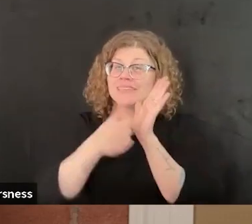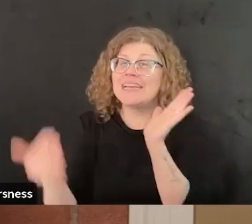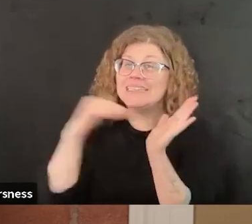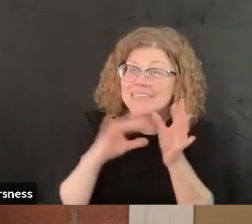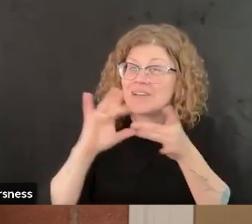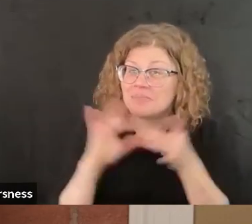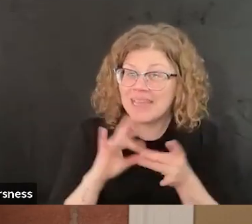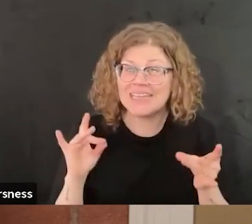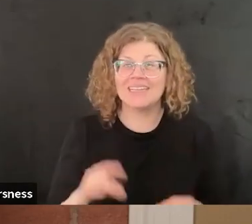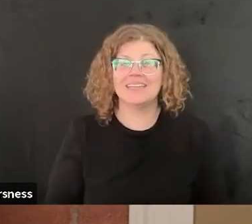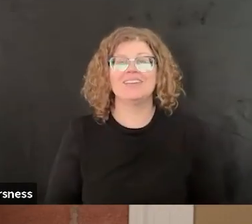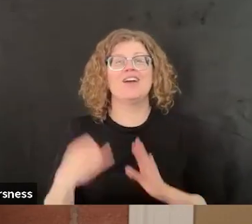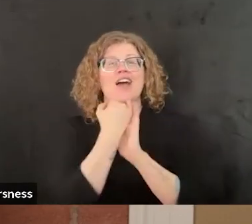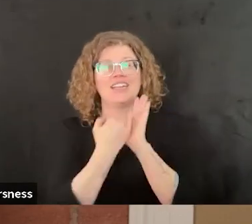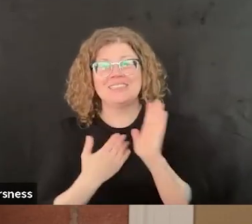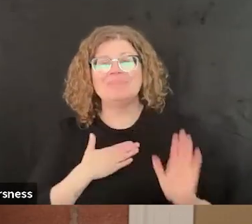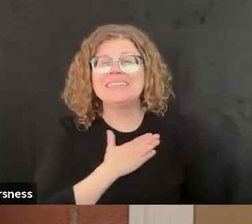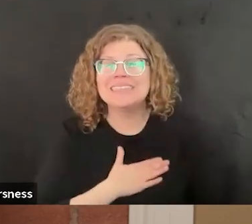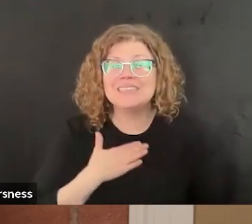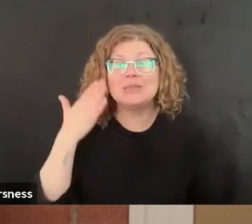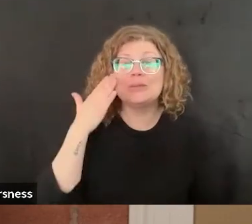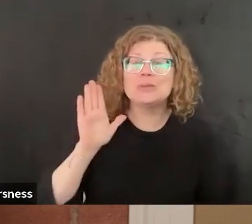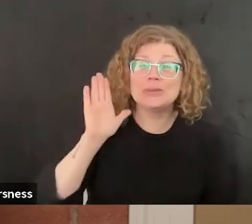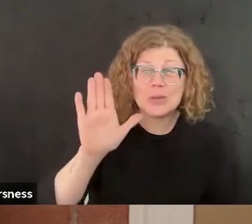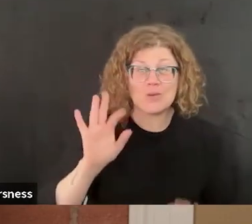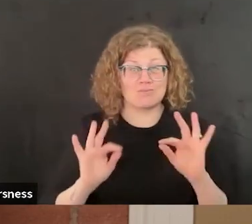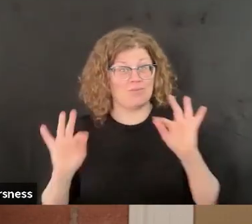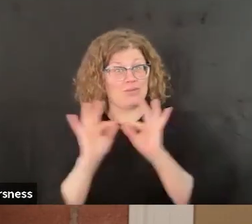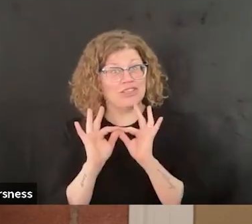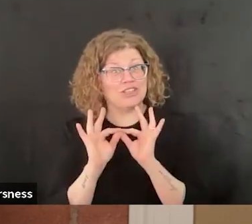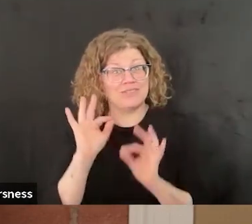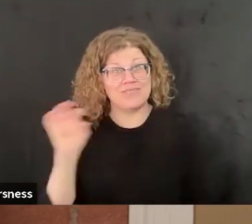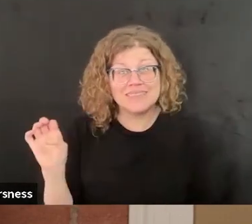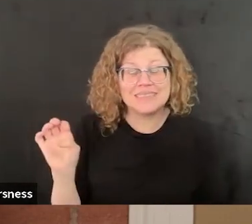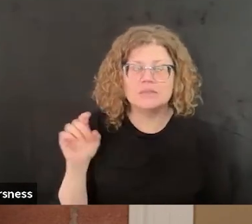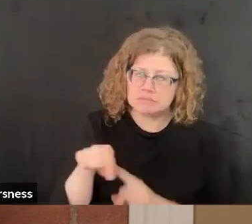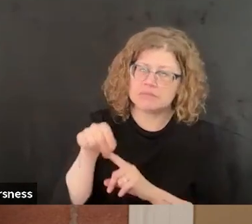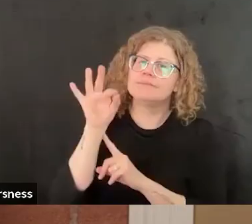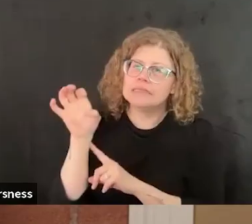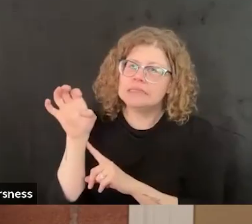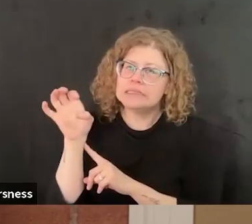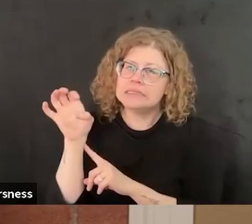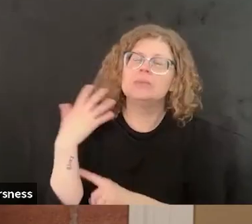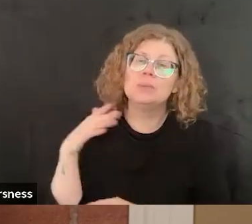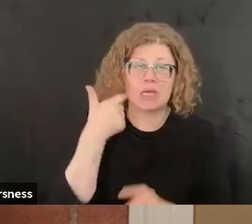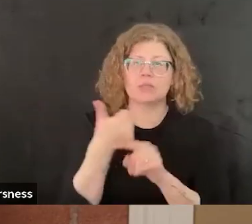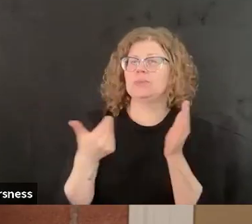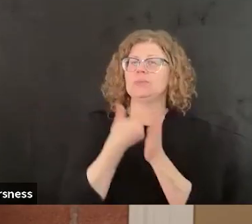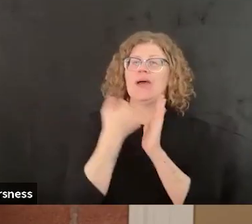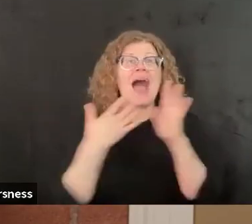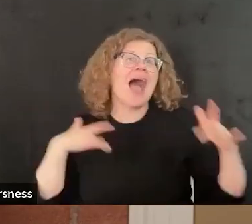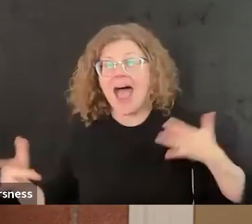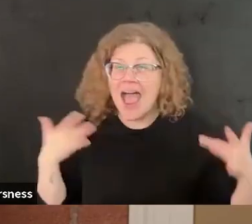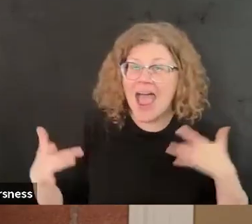And I just want to reiterate, artists, know your worth. A lot of times, particularly with emerging artists, we